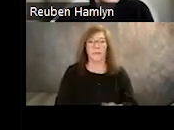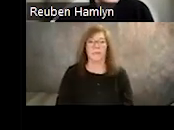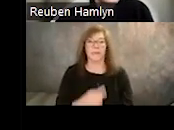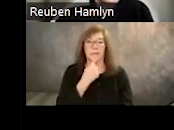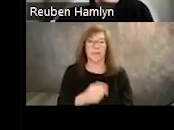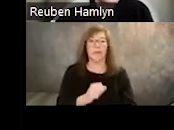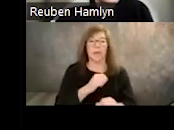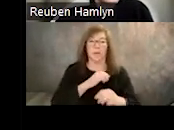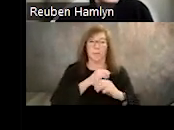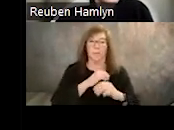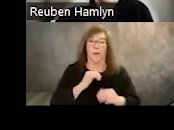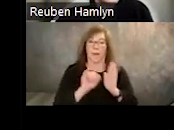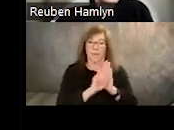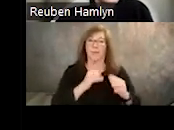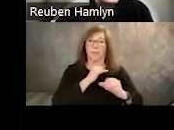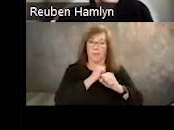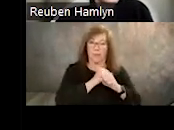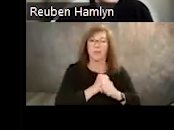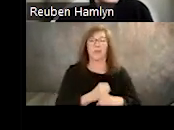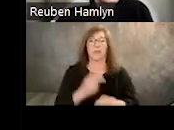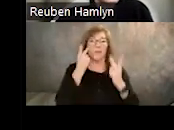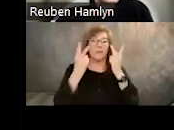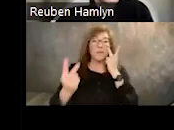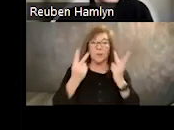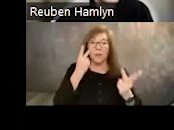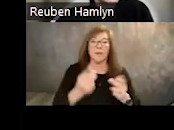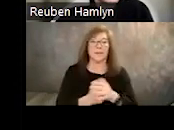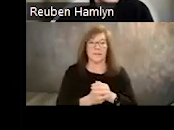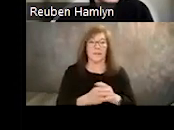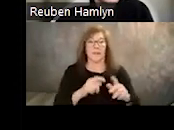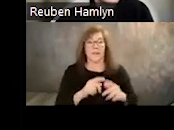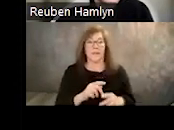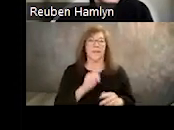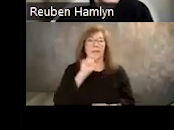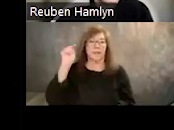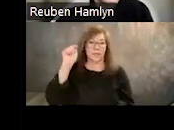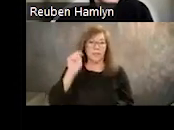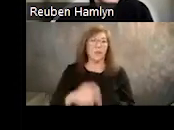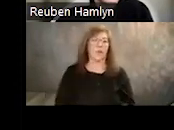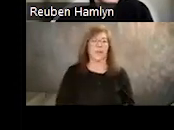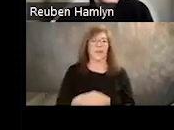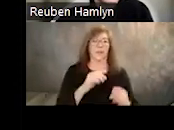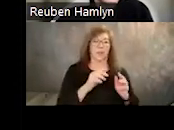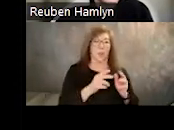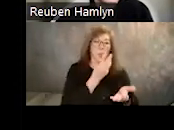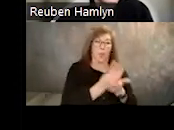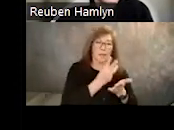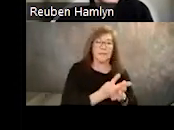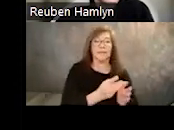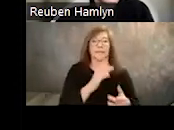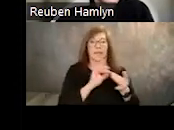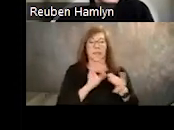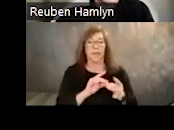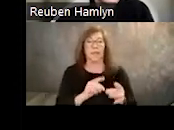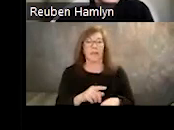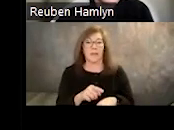identity protection. We also look at visualizing testimonies and witness statements, and we look as well at